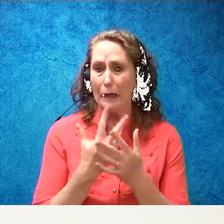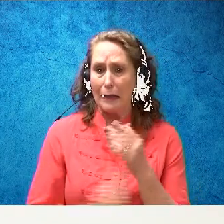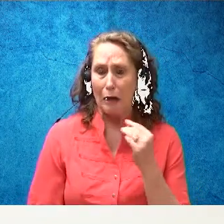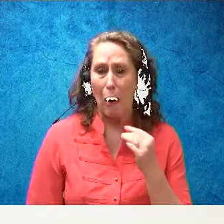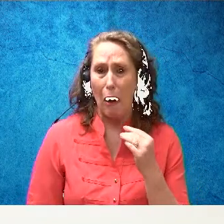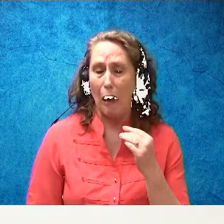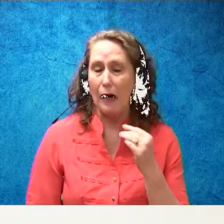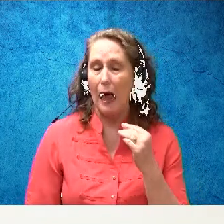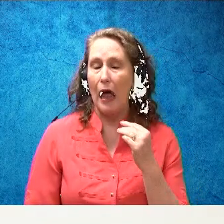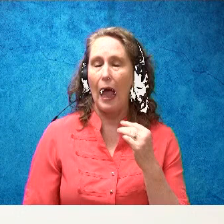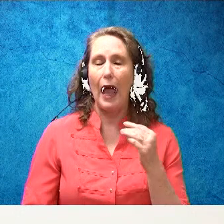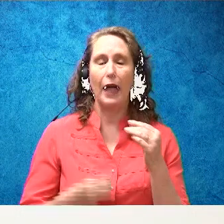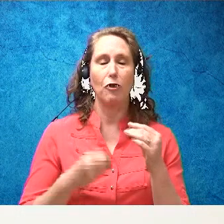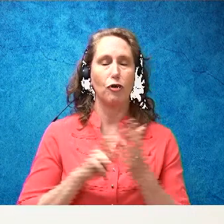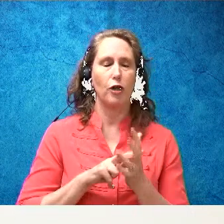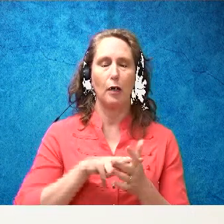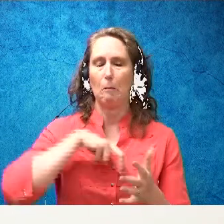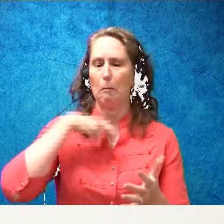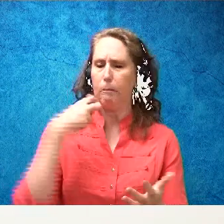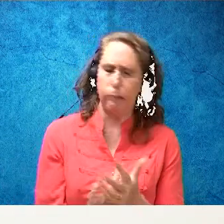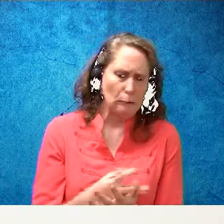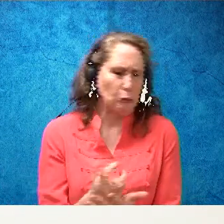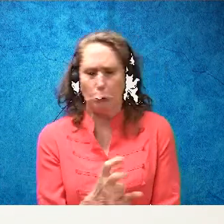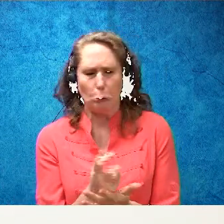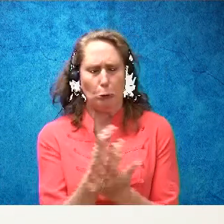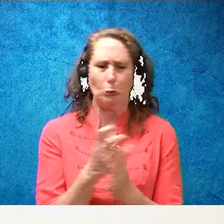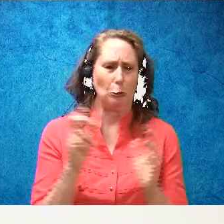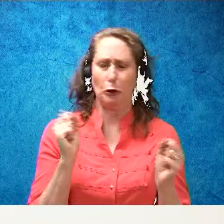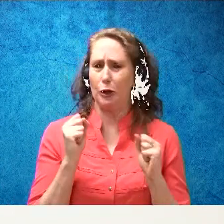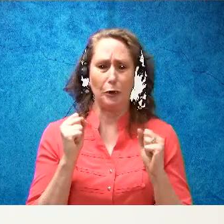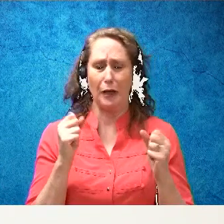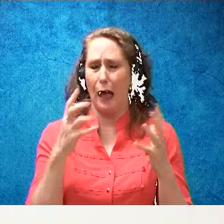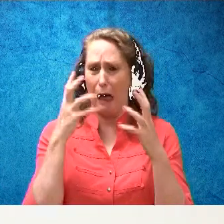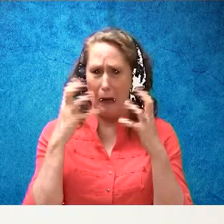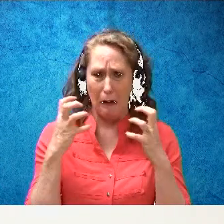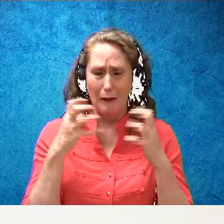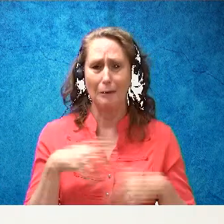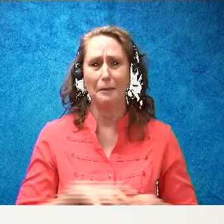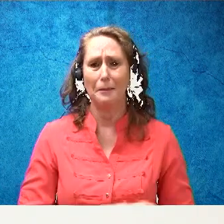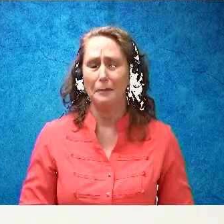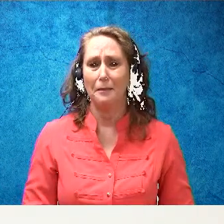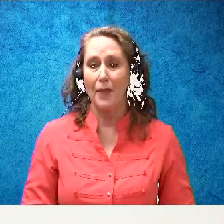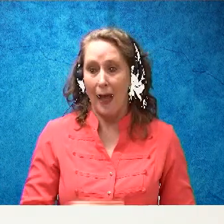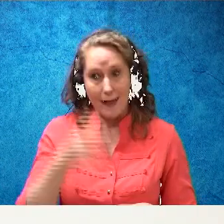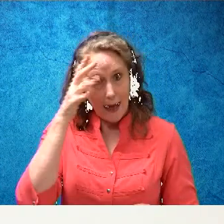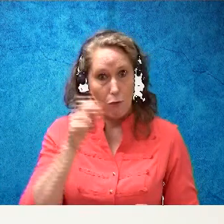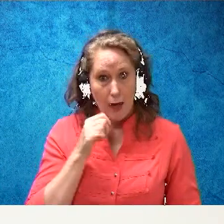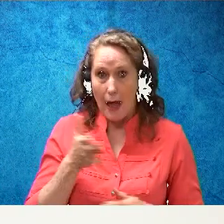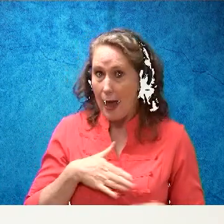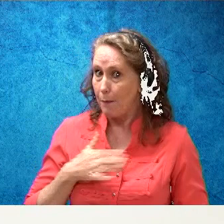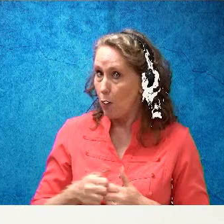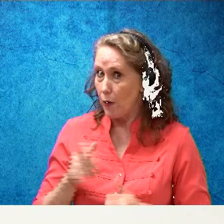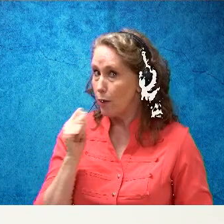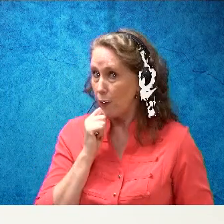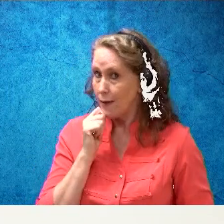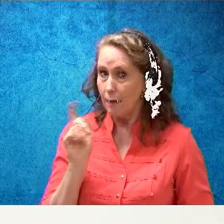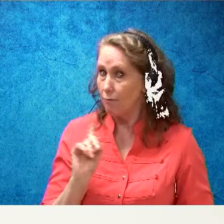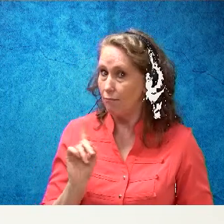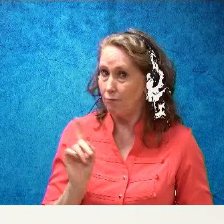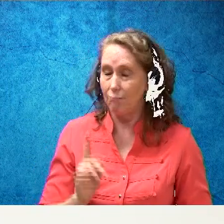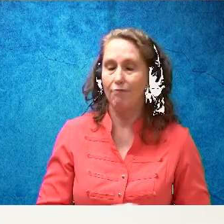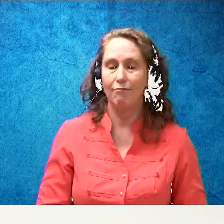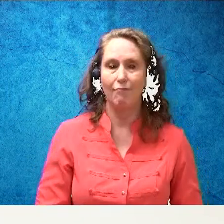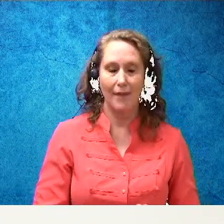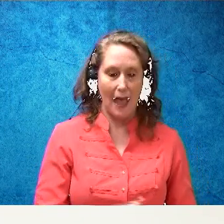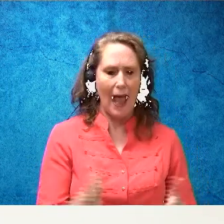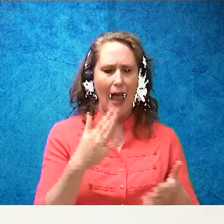she threw a fit, didn't she? And her dad was not happy with her, okay? And then